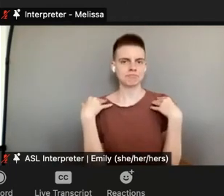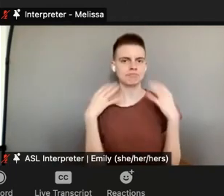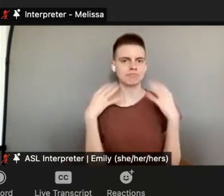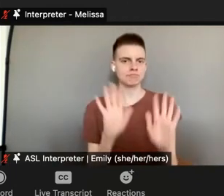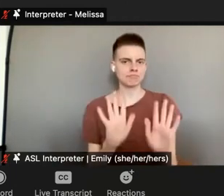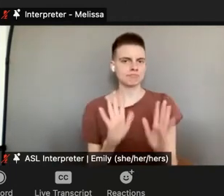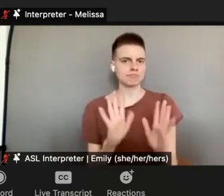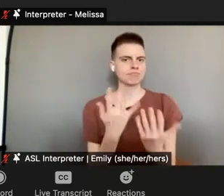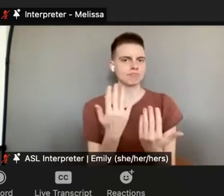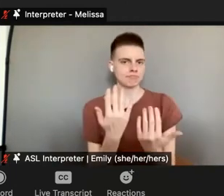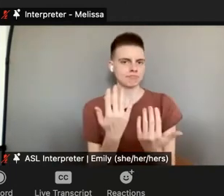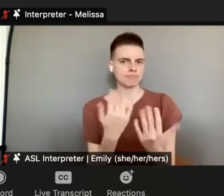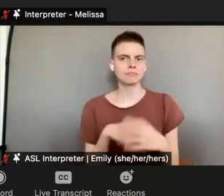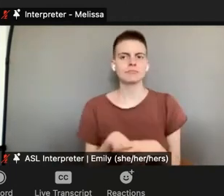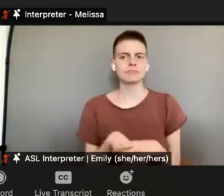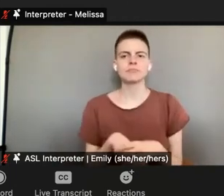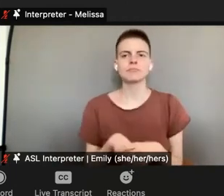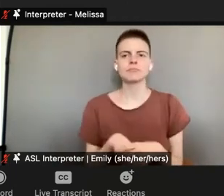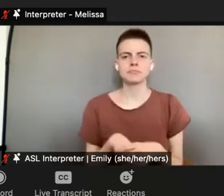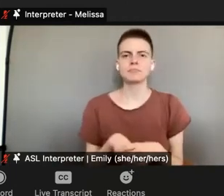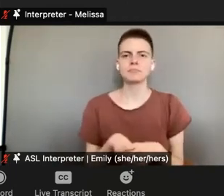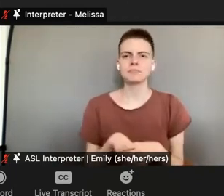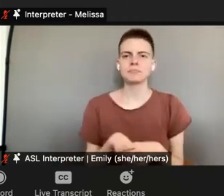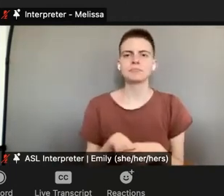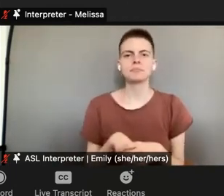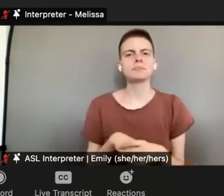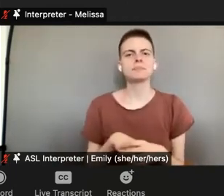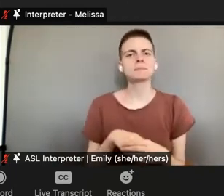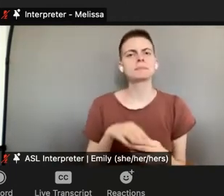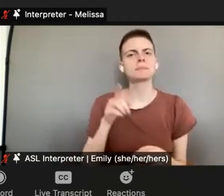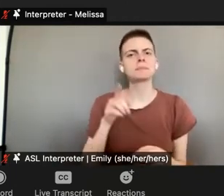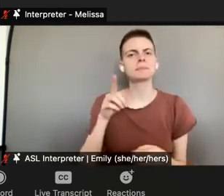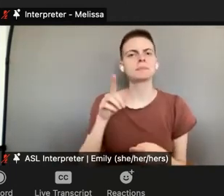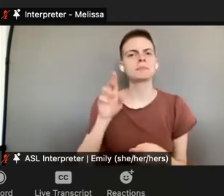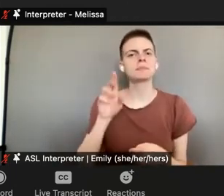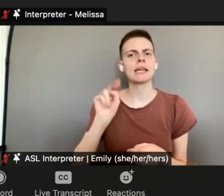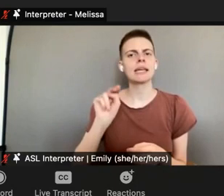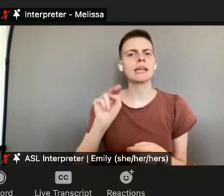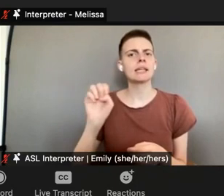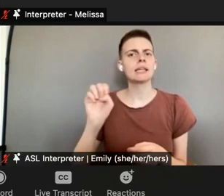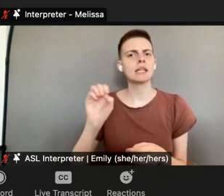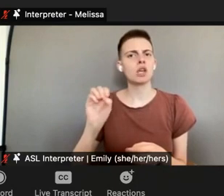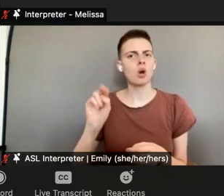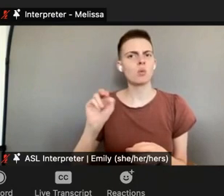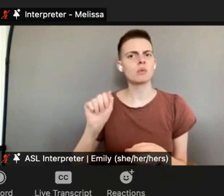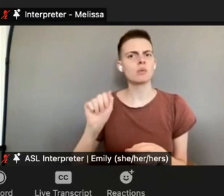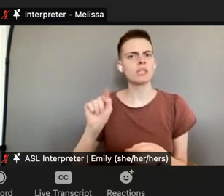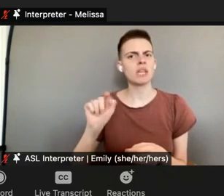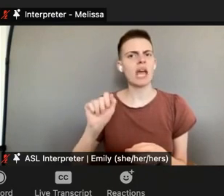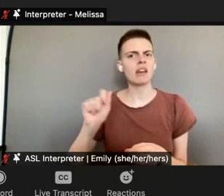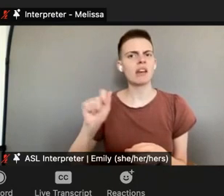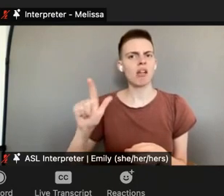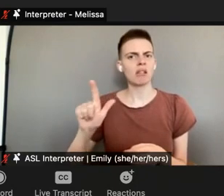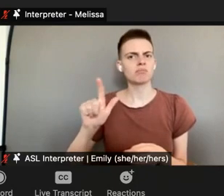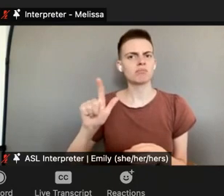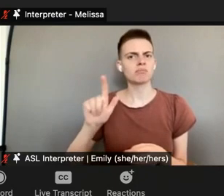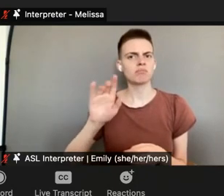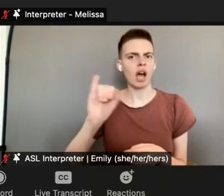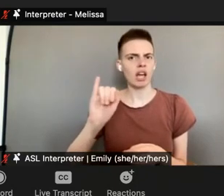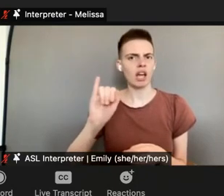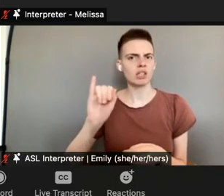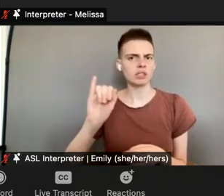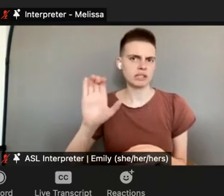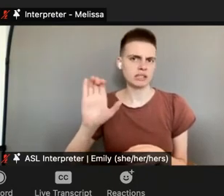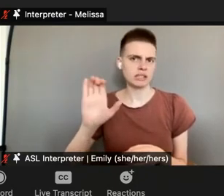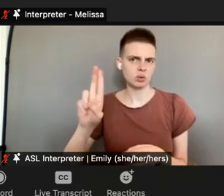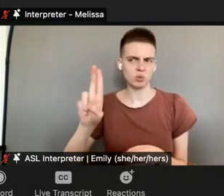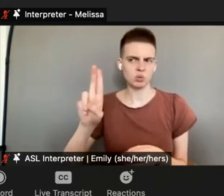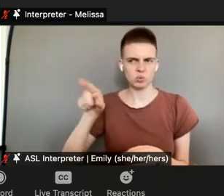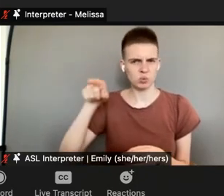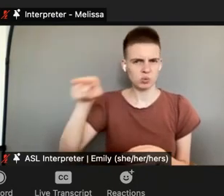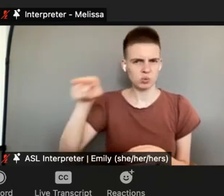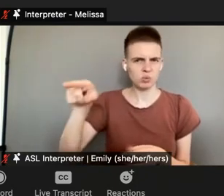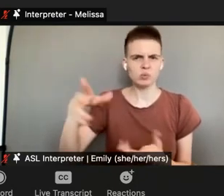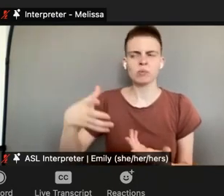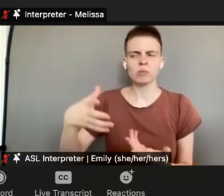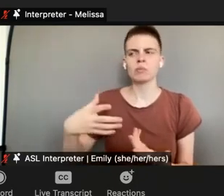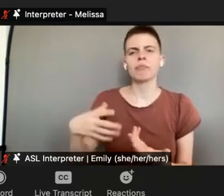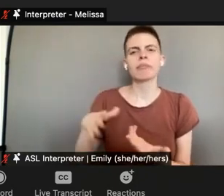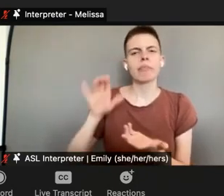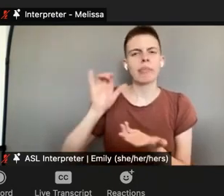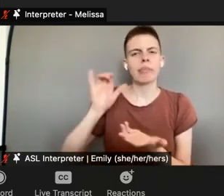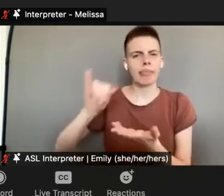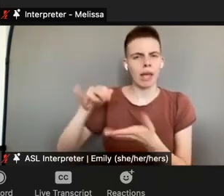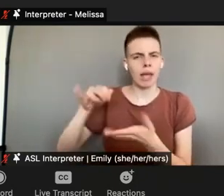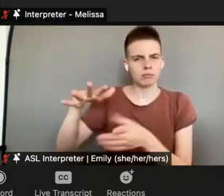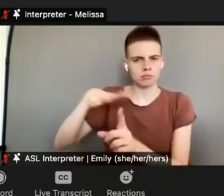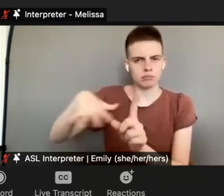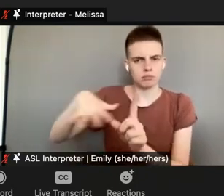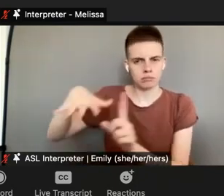the neonatal intensive care unit, one of the things that we learn from the work of people like Heidi Alls,